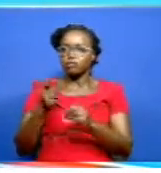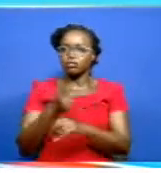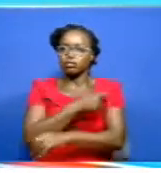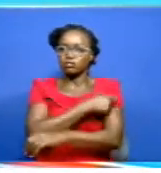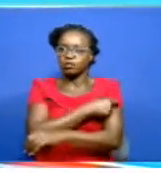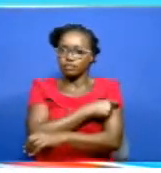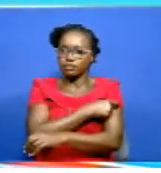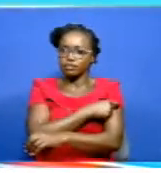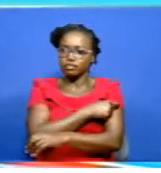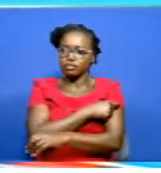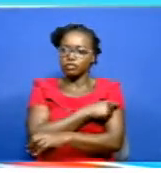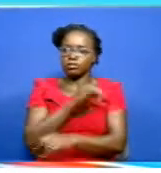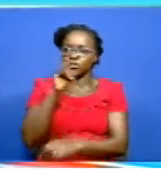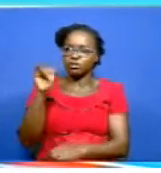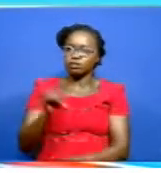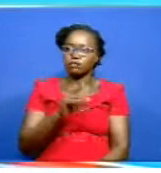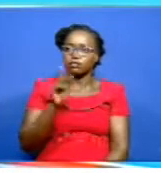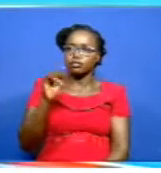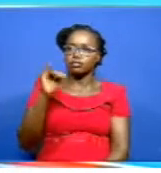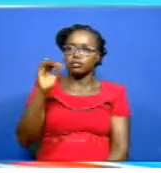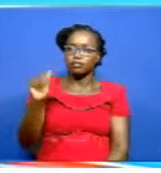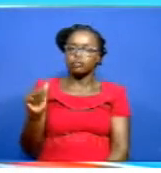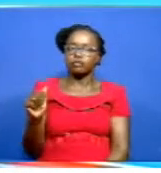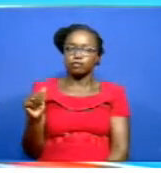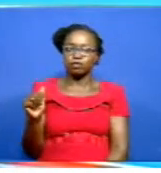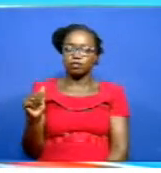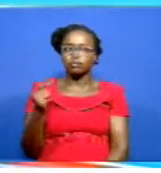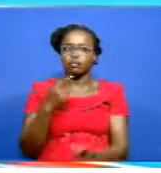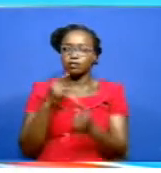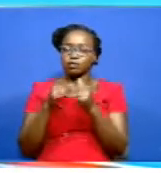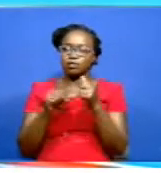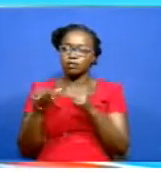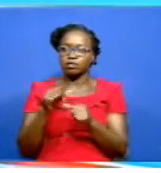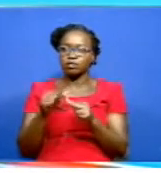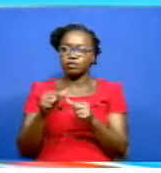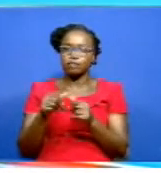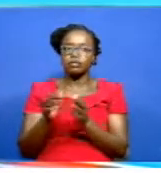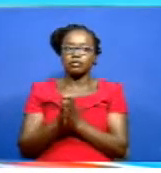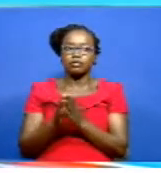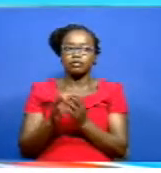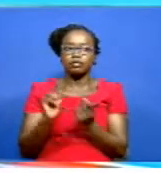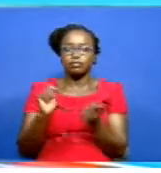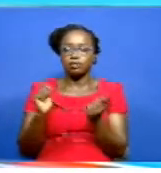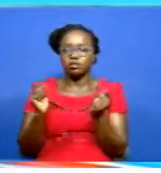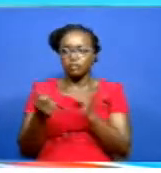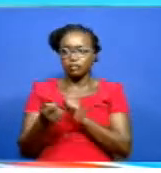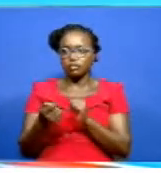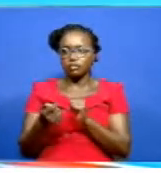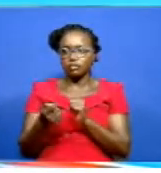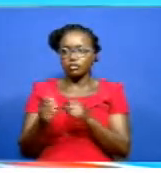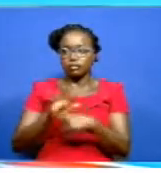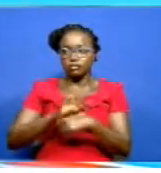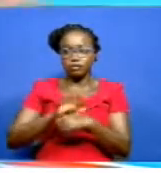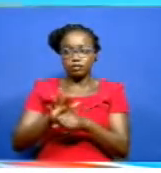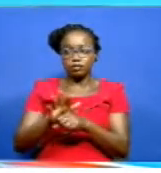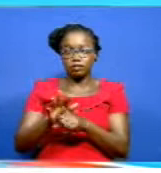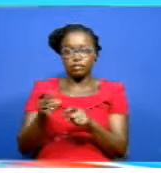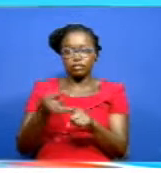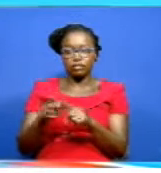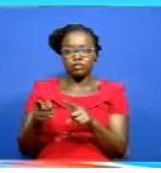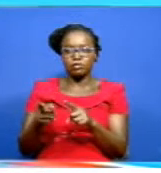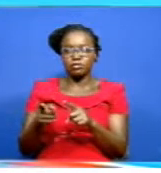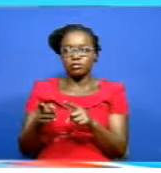at the Jomo Kenyatta International Airport. And he talked about the game changer in terms of COVID-19. But looking